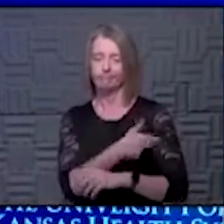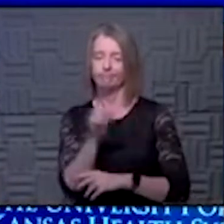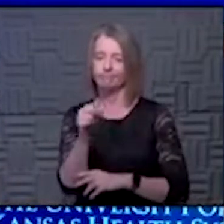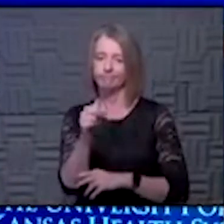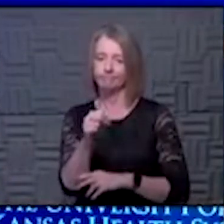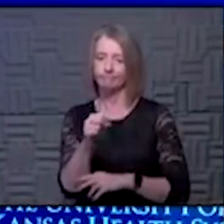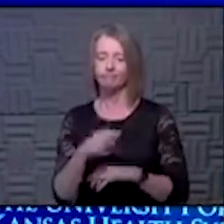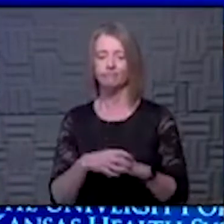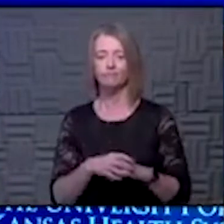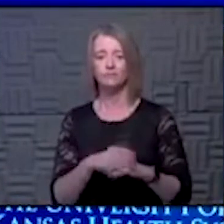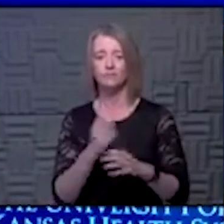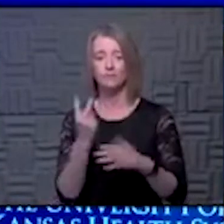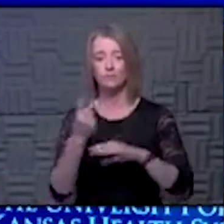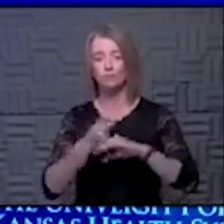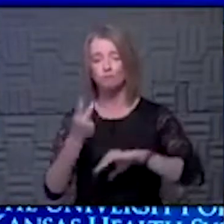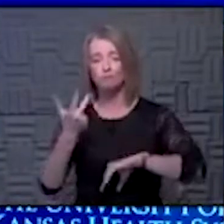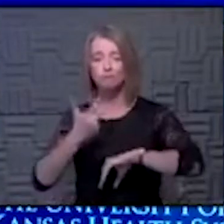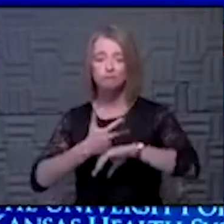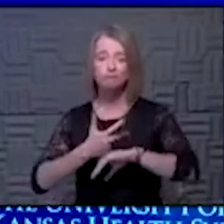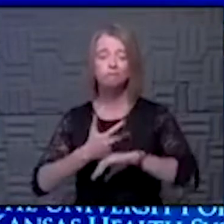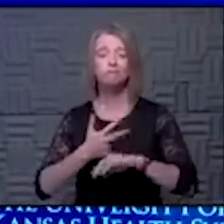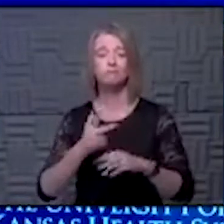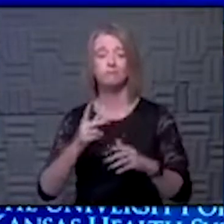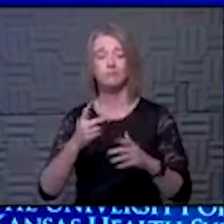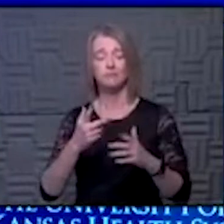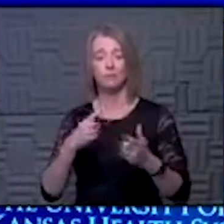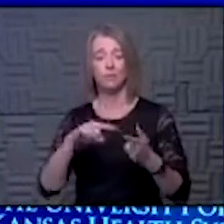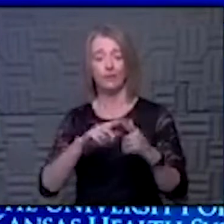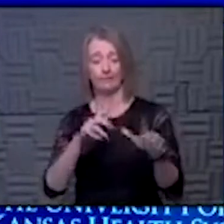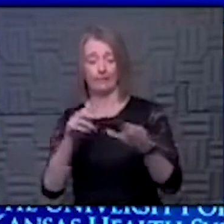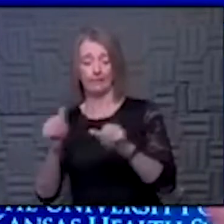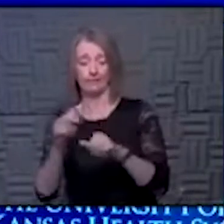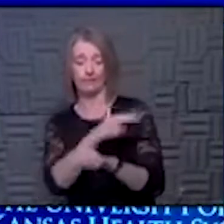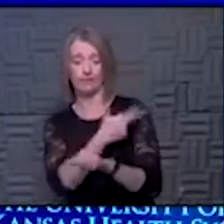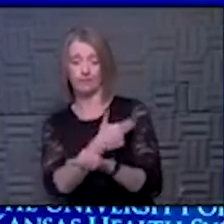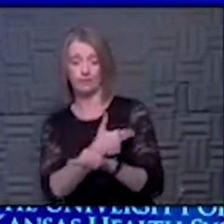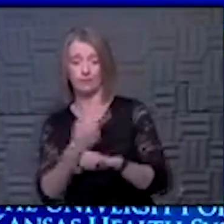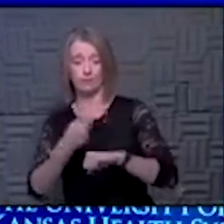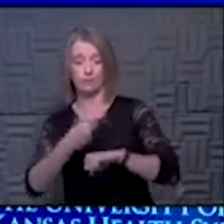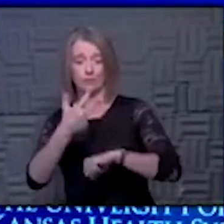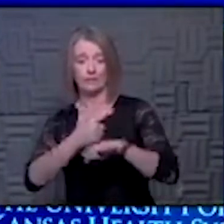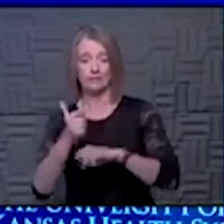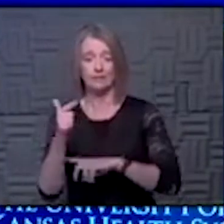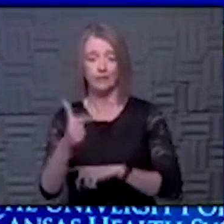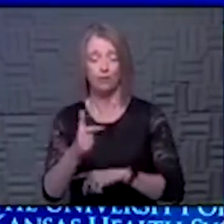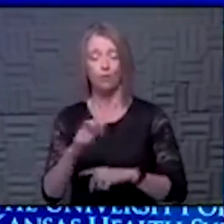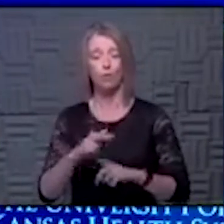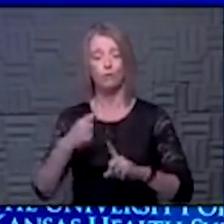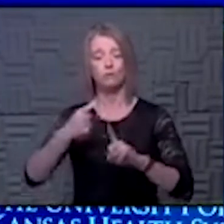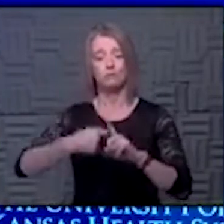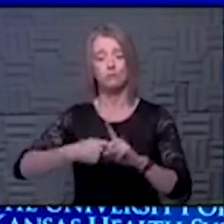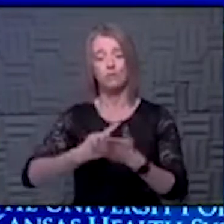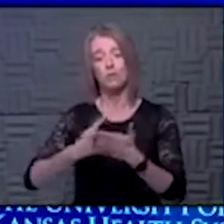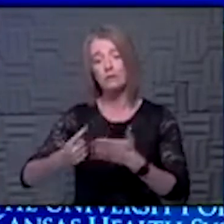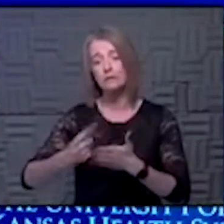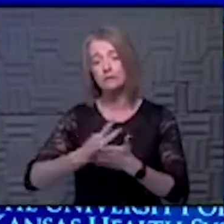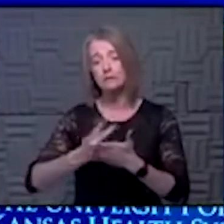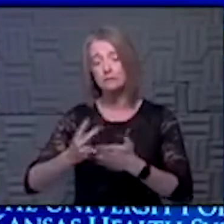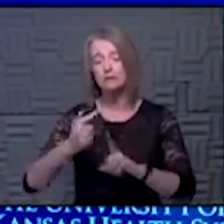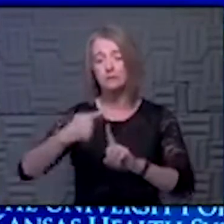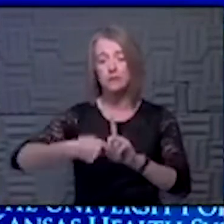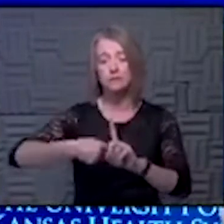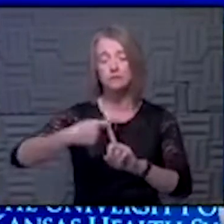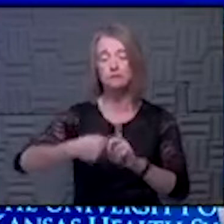readmissions as close to 2 or 3 days from the time of discharge and out to several weeks or months. And I think we know that as more